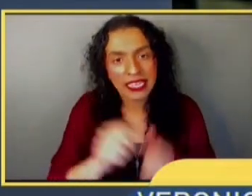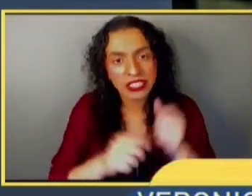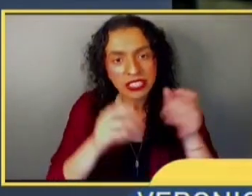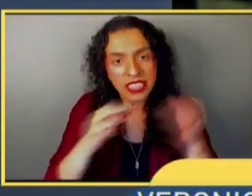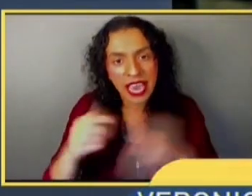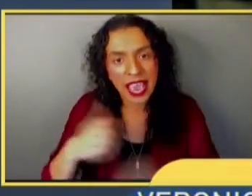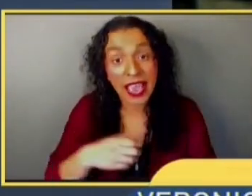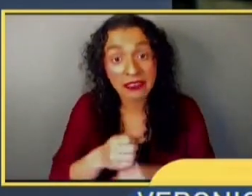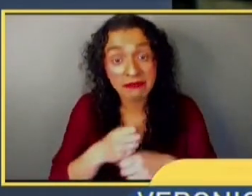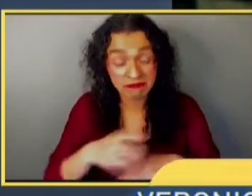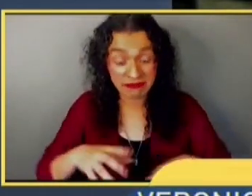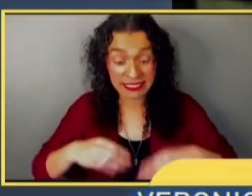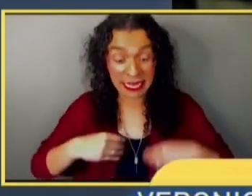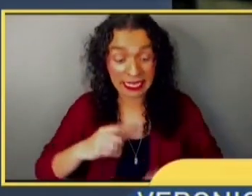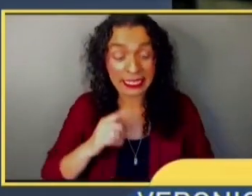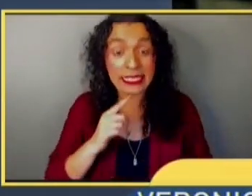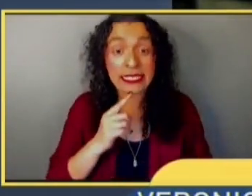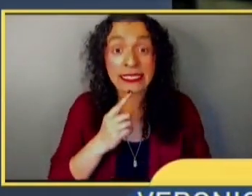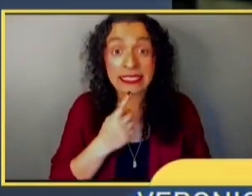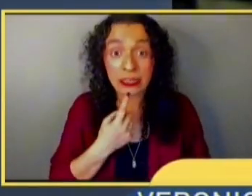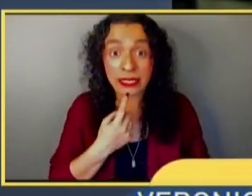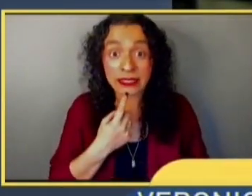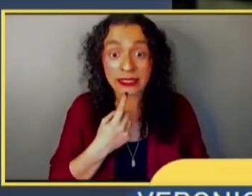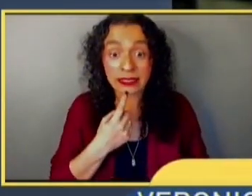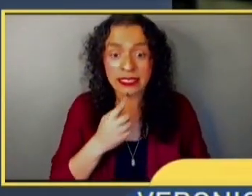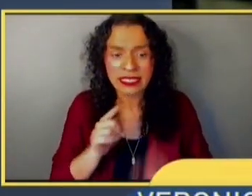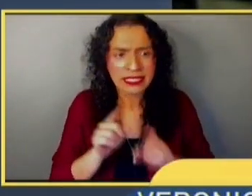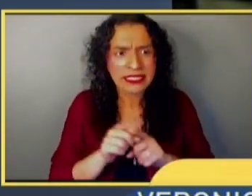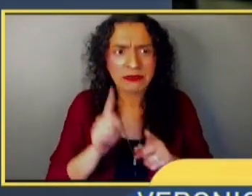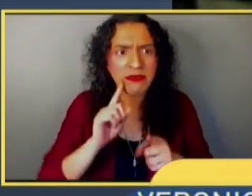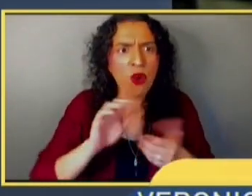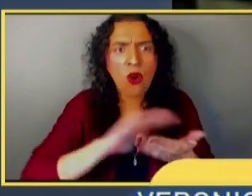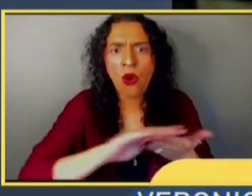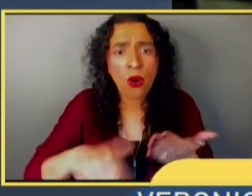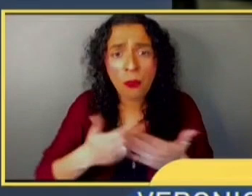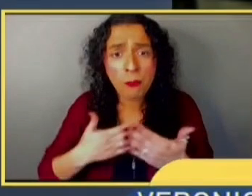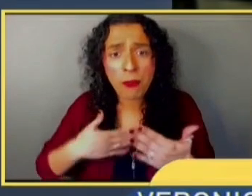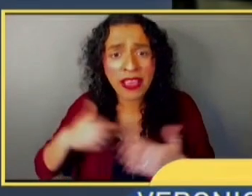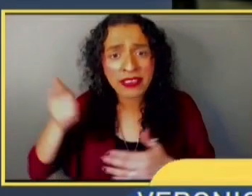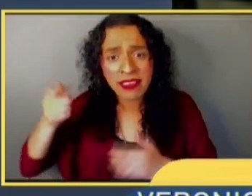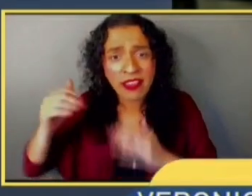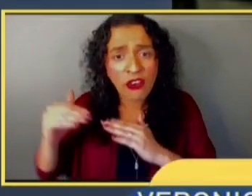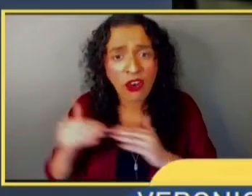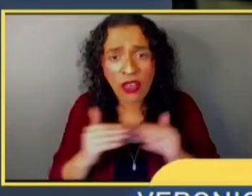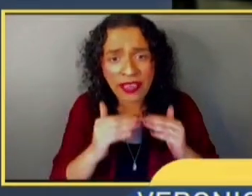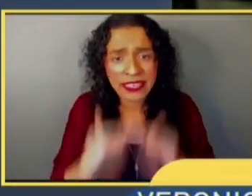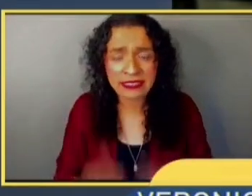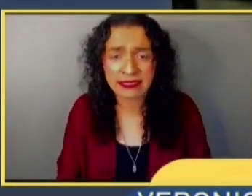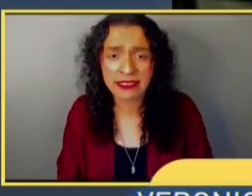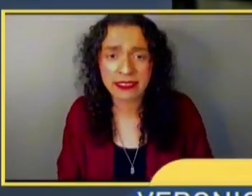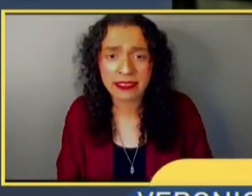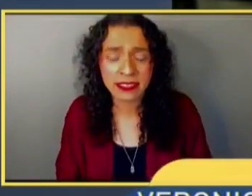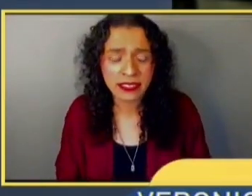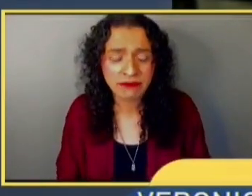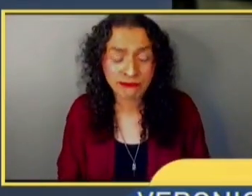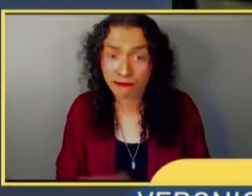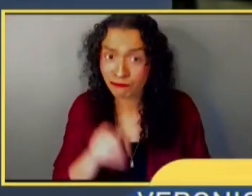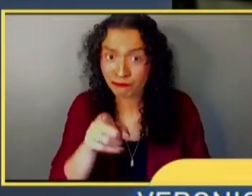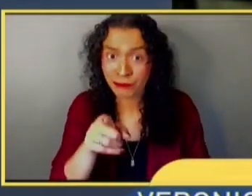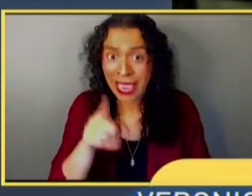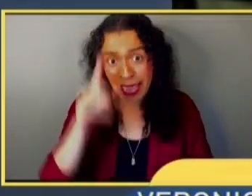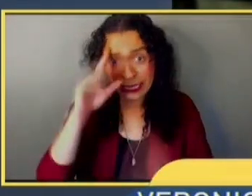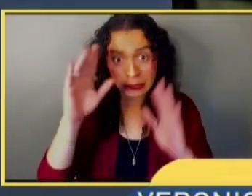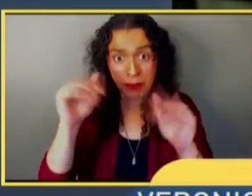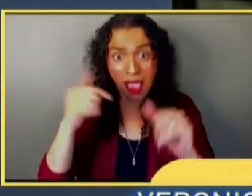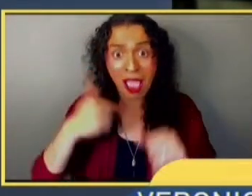as do every single one of my colleagues. Now, if you expect perfection in every single decision or us to be